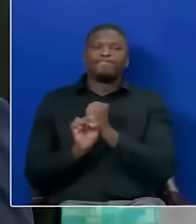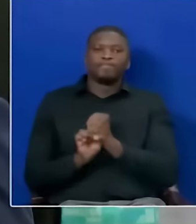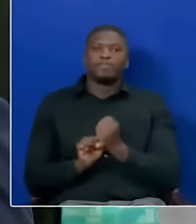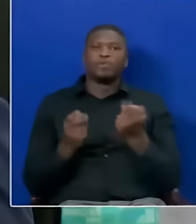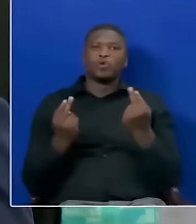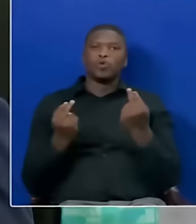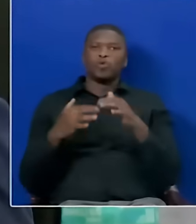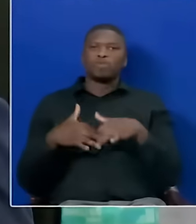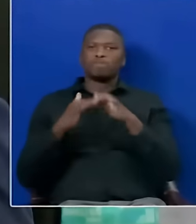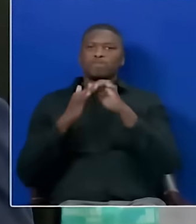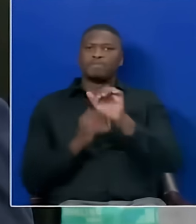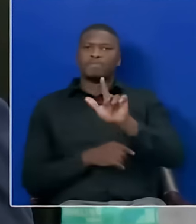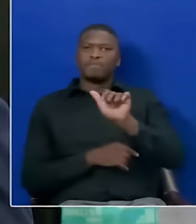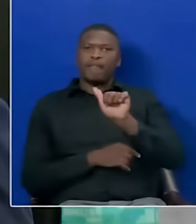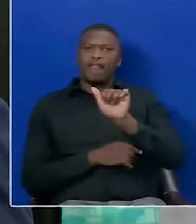number